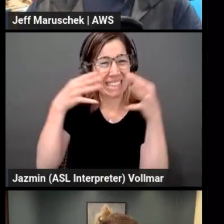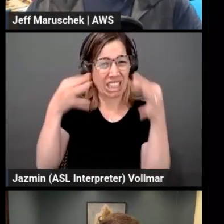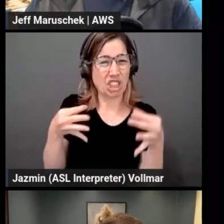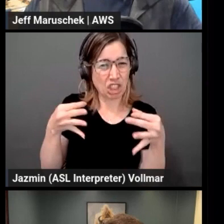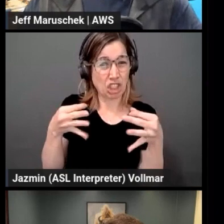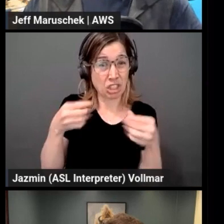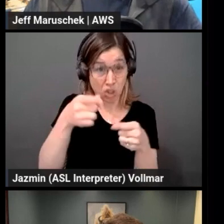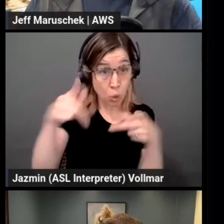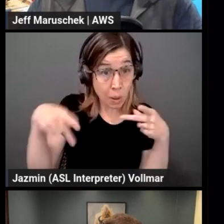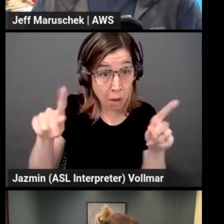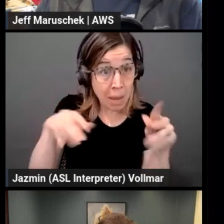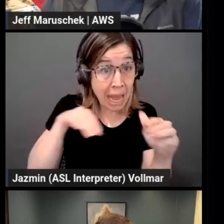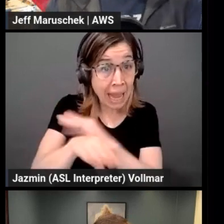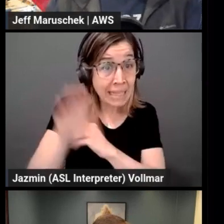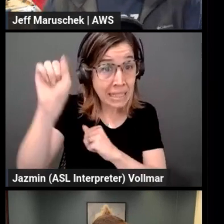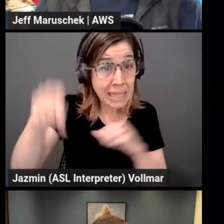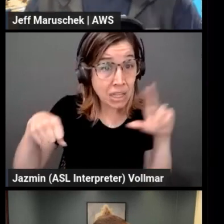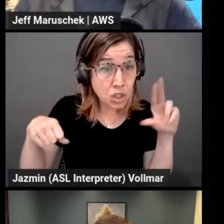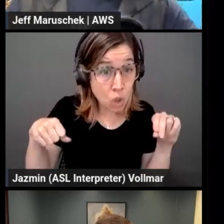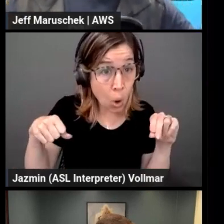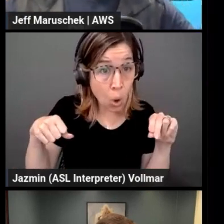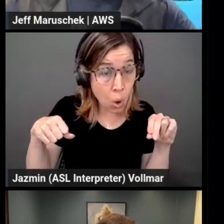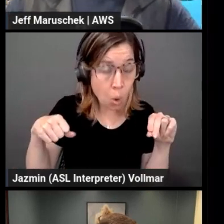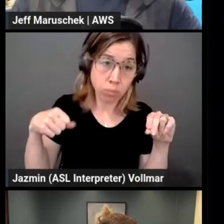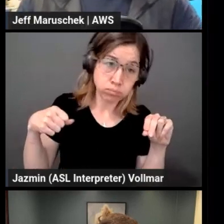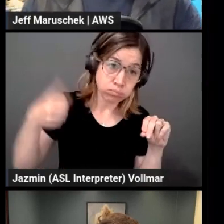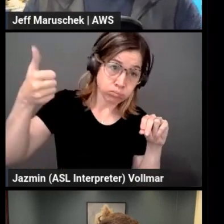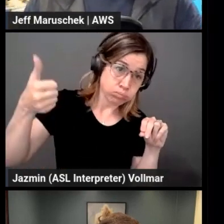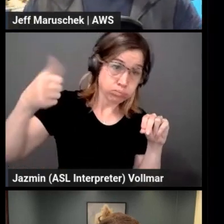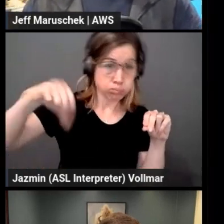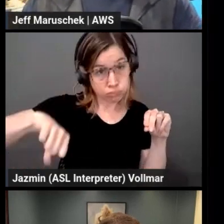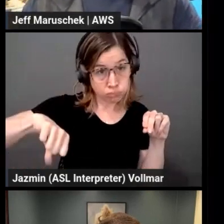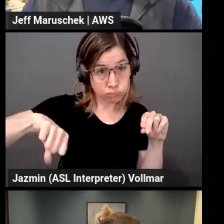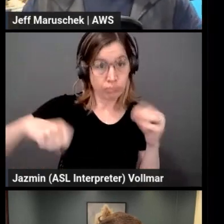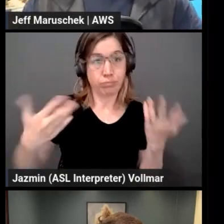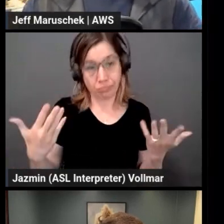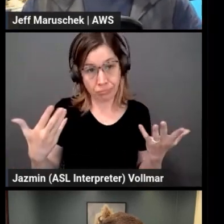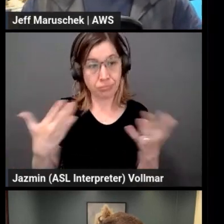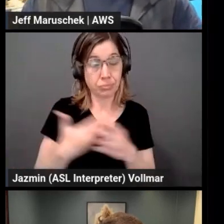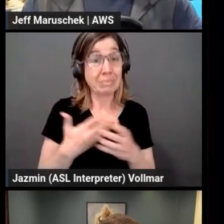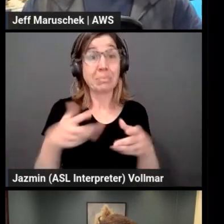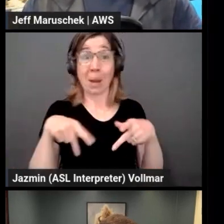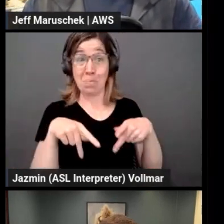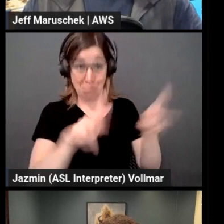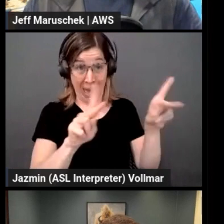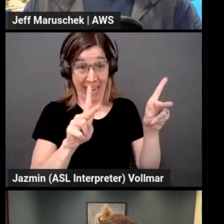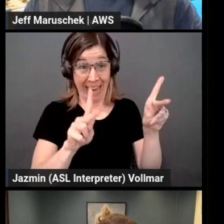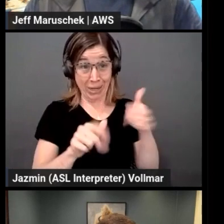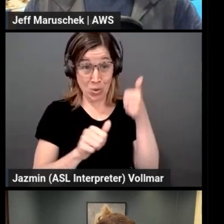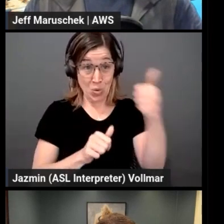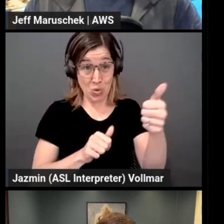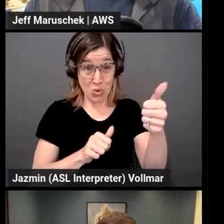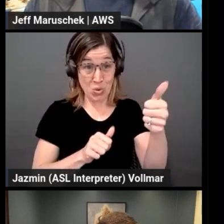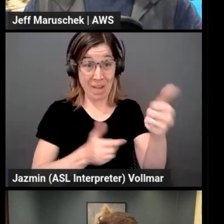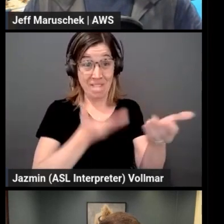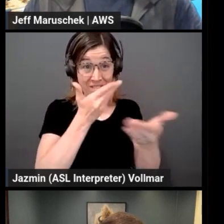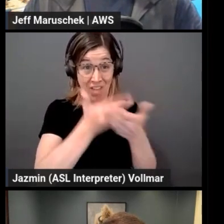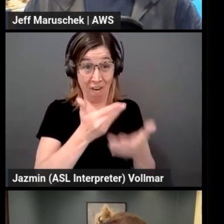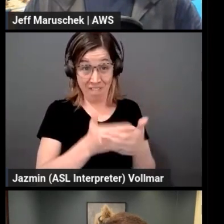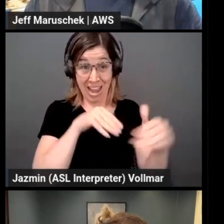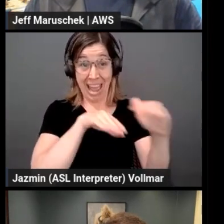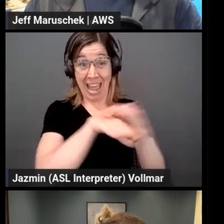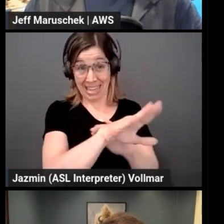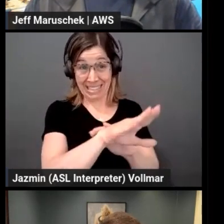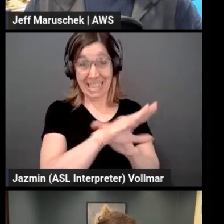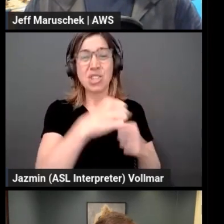allowed access to that application or denied access to that application. If you are allowed access, verified access is actually creating